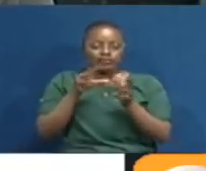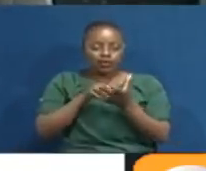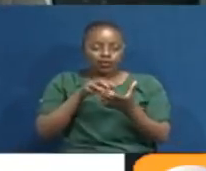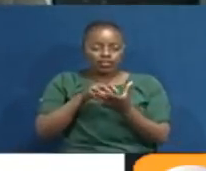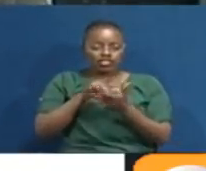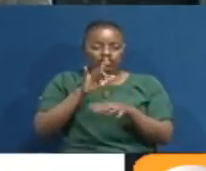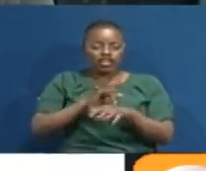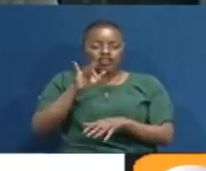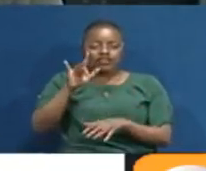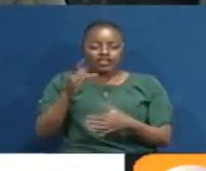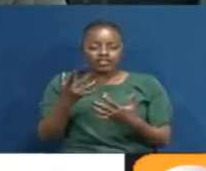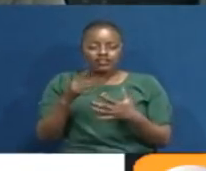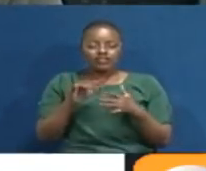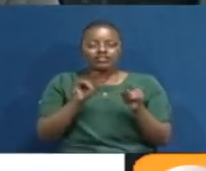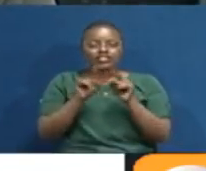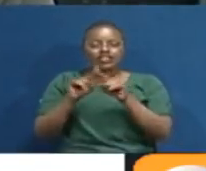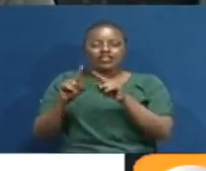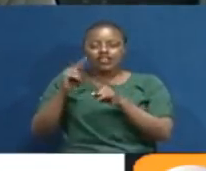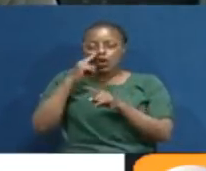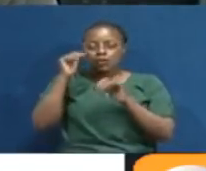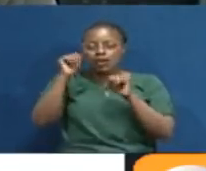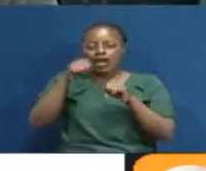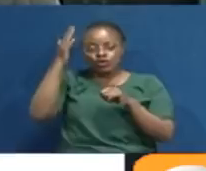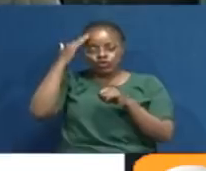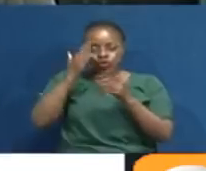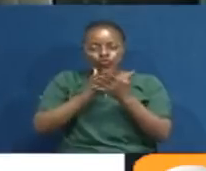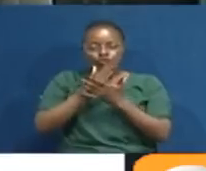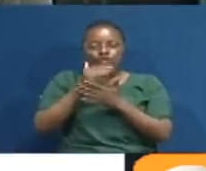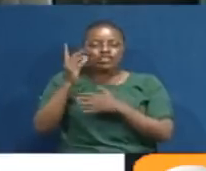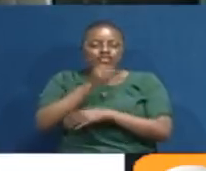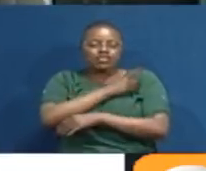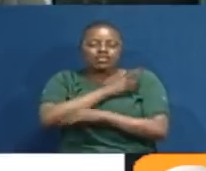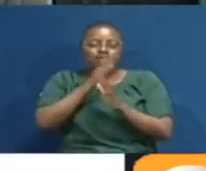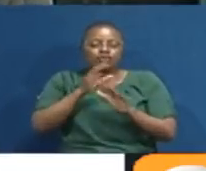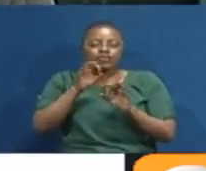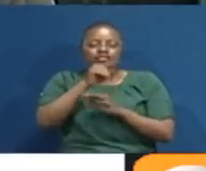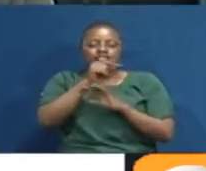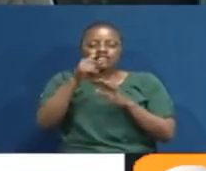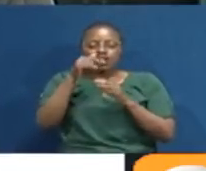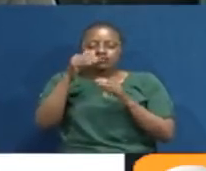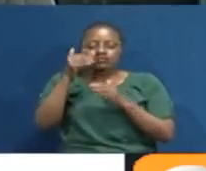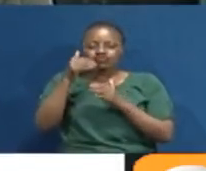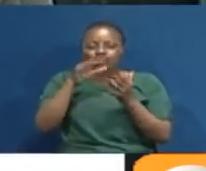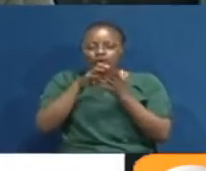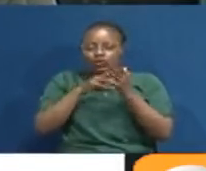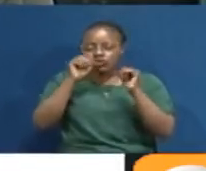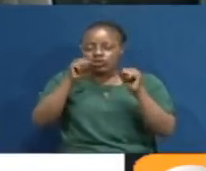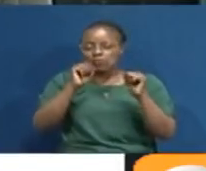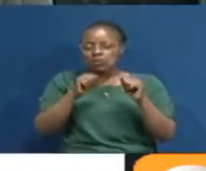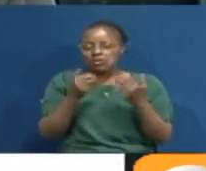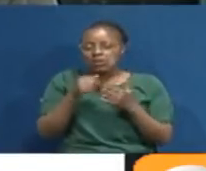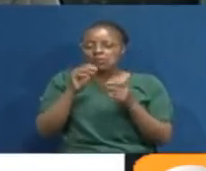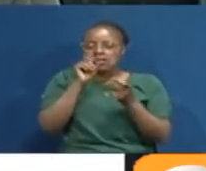conditions affecting certain hormones which can be detected by a doctor. If those conditions can be detected and reversed